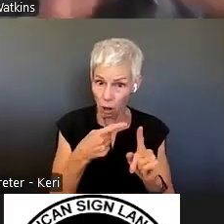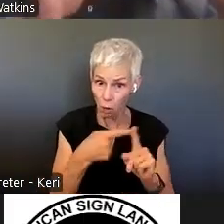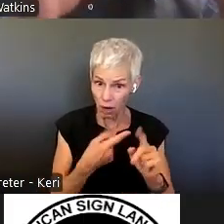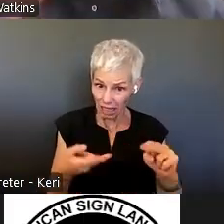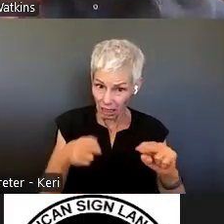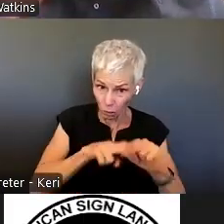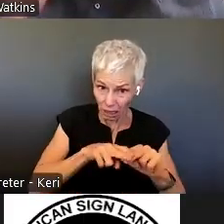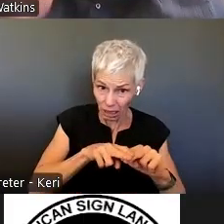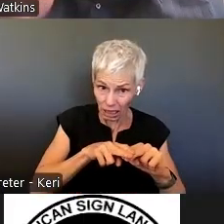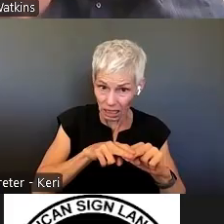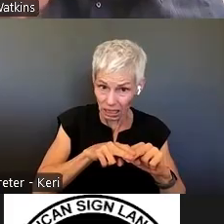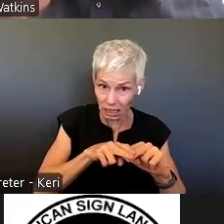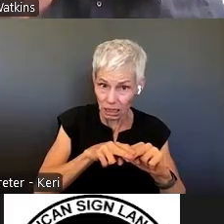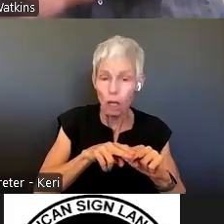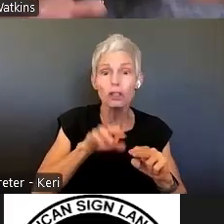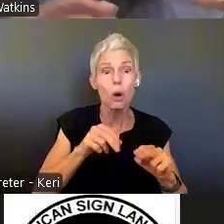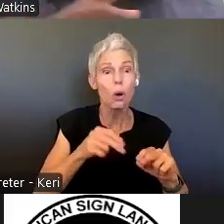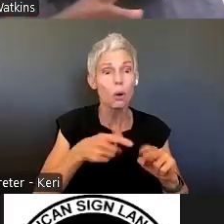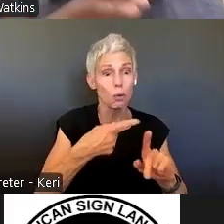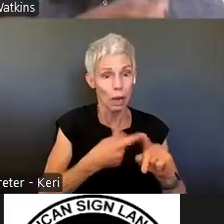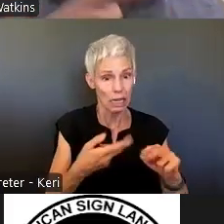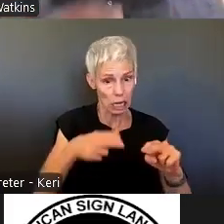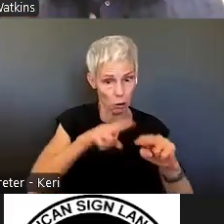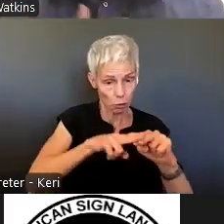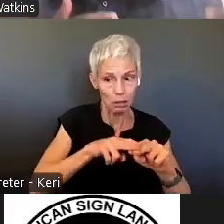it will bring their